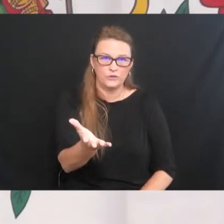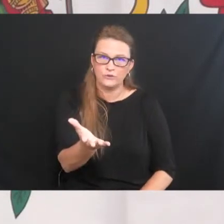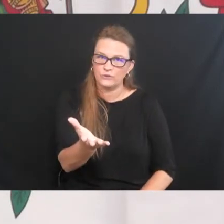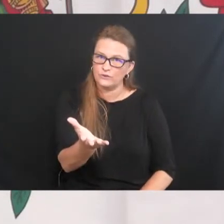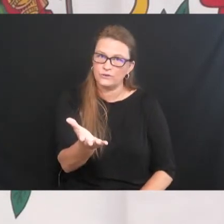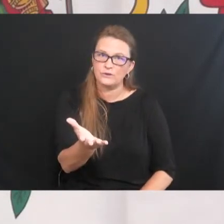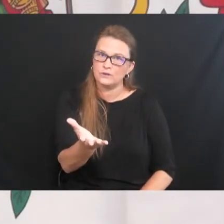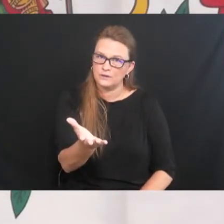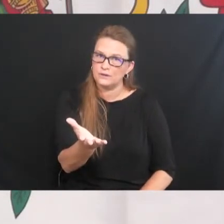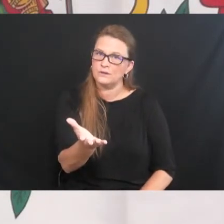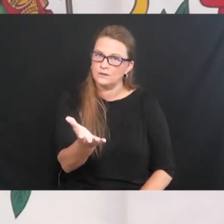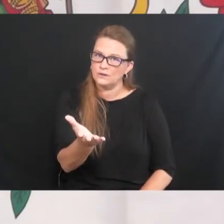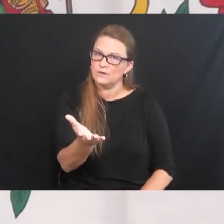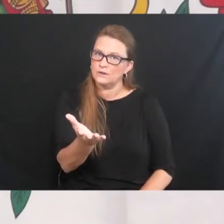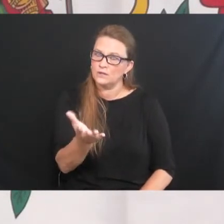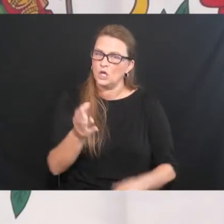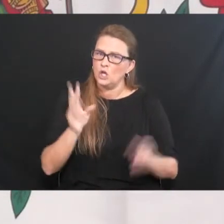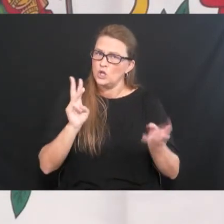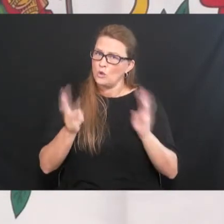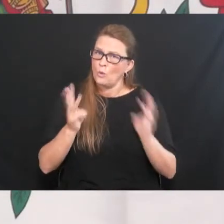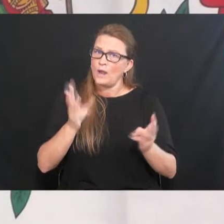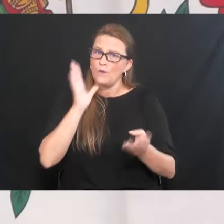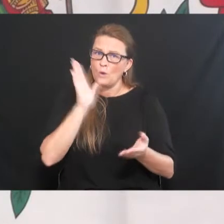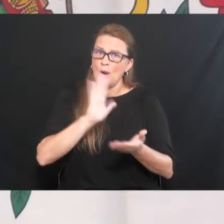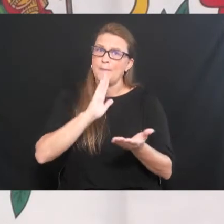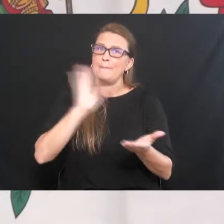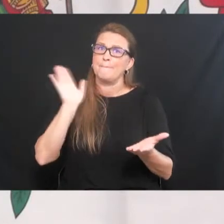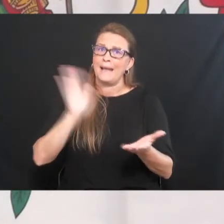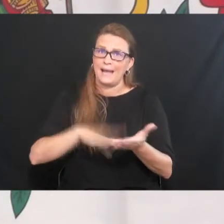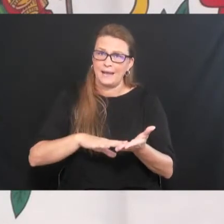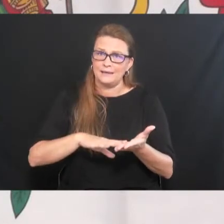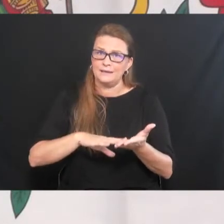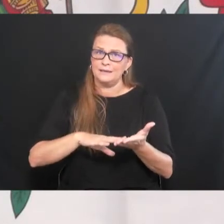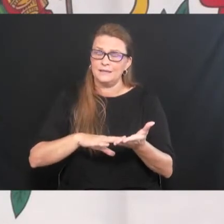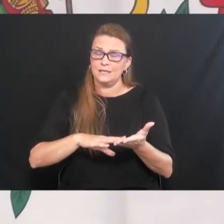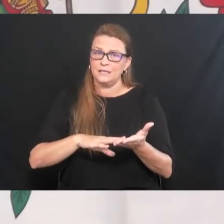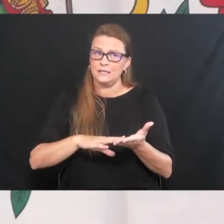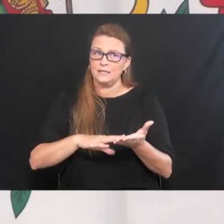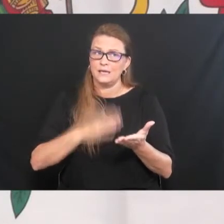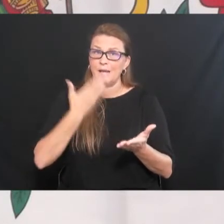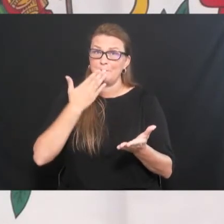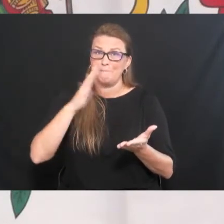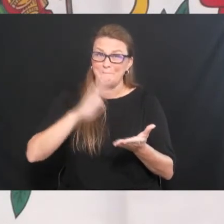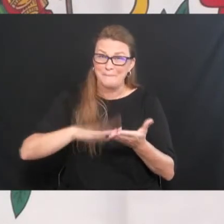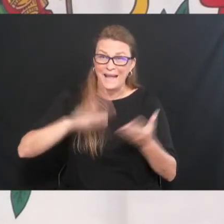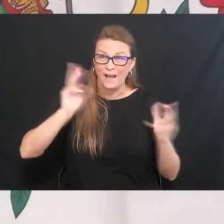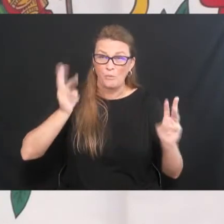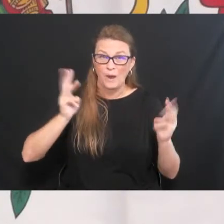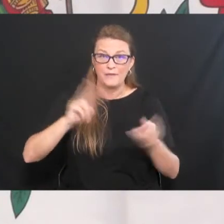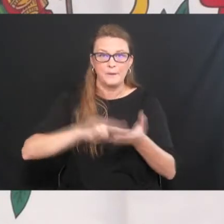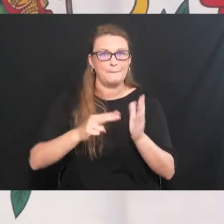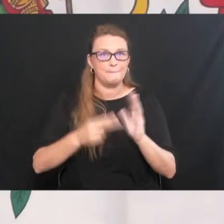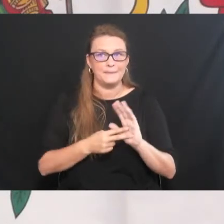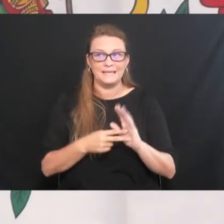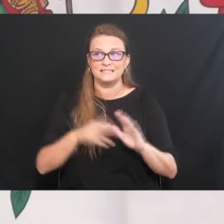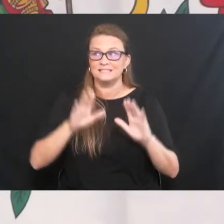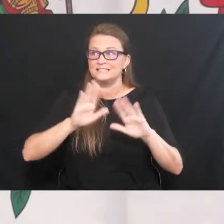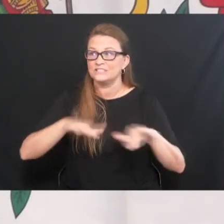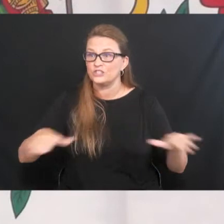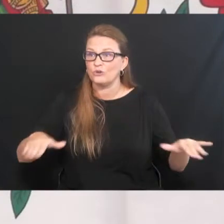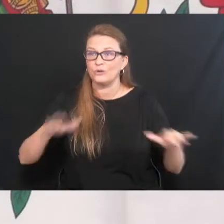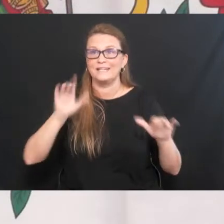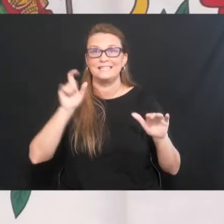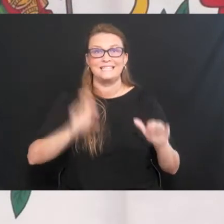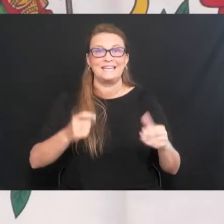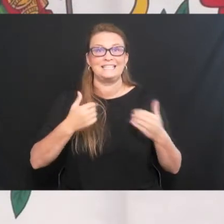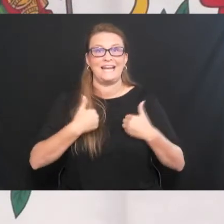without any question, the weather's going to get bad. As the weather gets bad, our kids in schools need